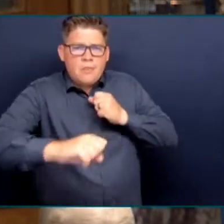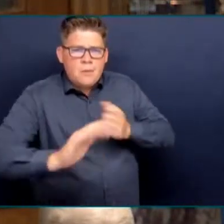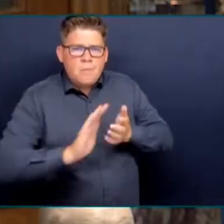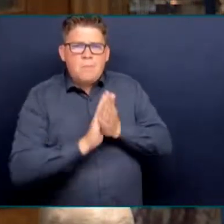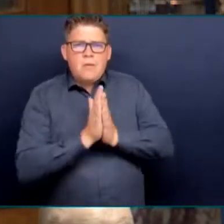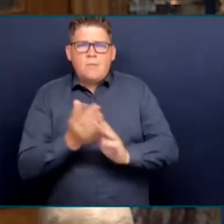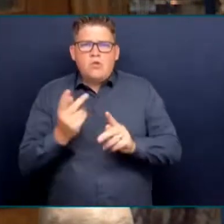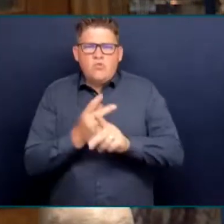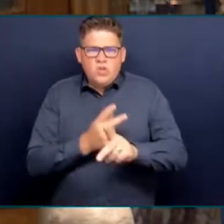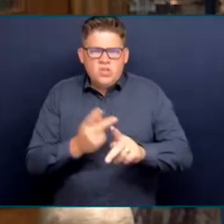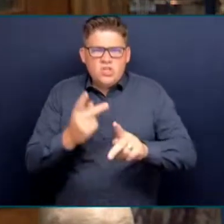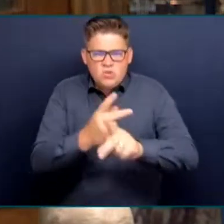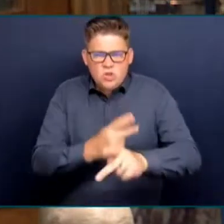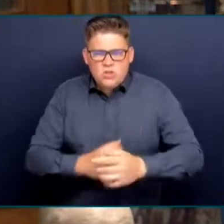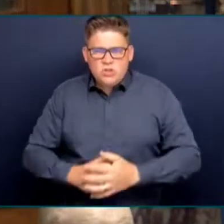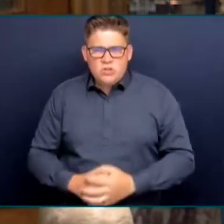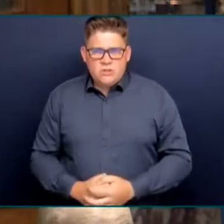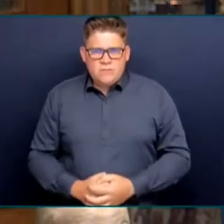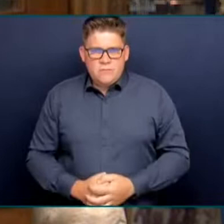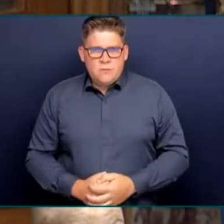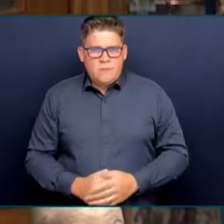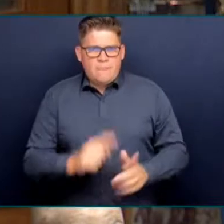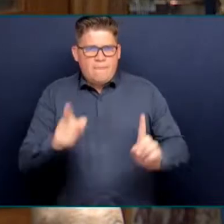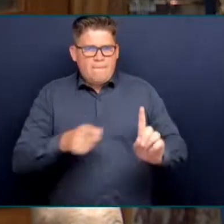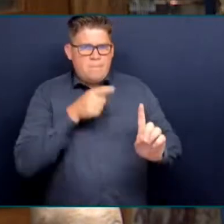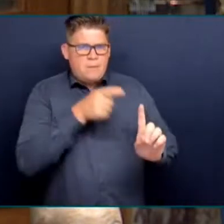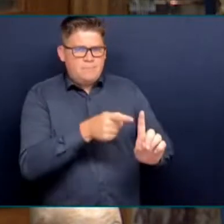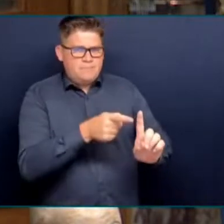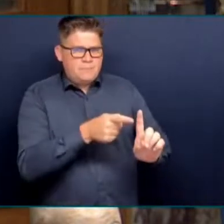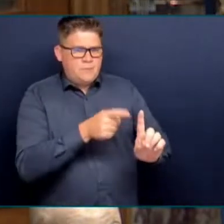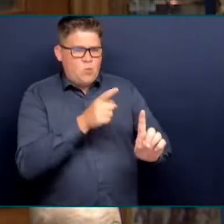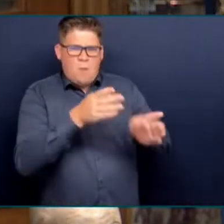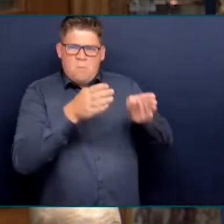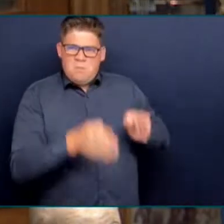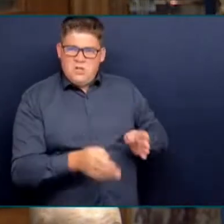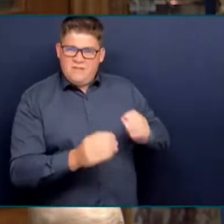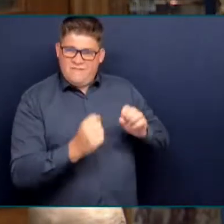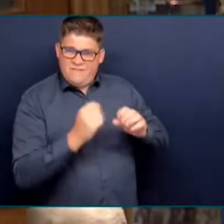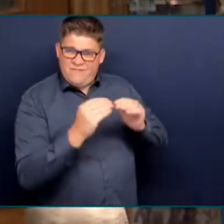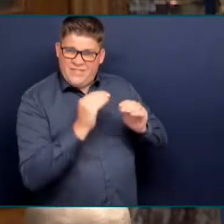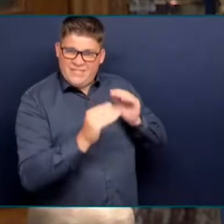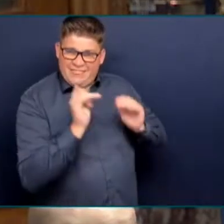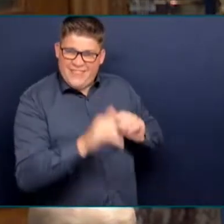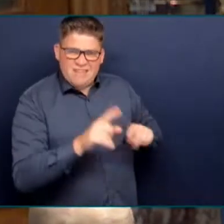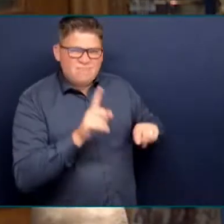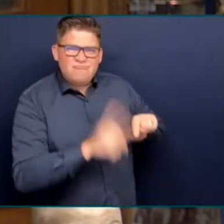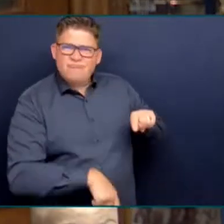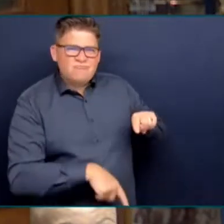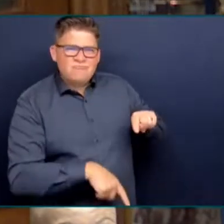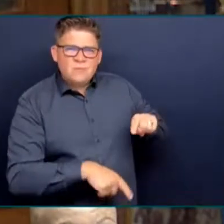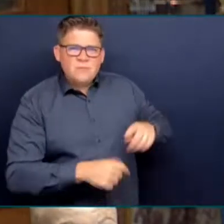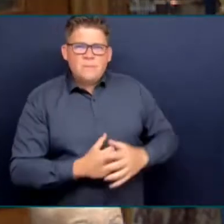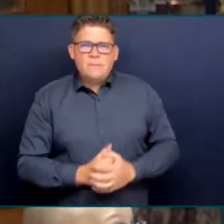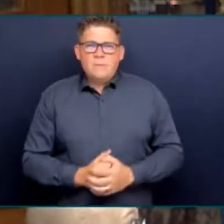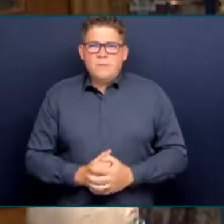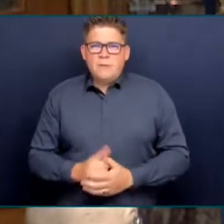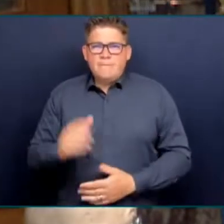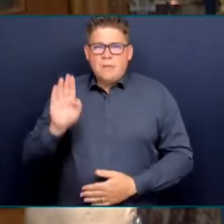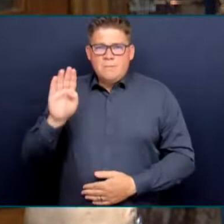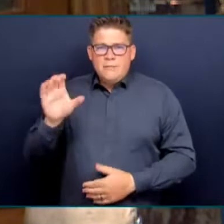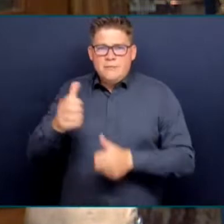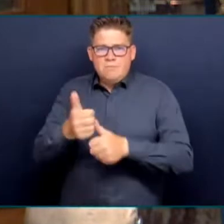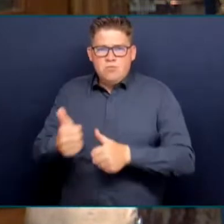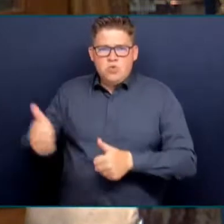The Premier recently said, good ideas come from all sides of the House. And just a couple weeks ago at